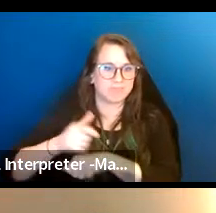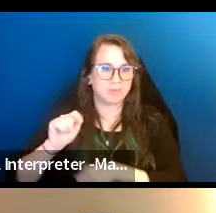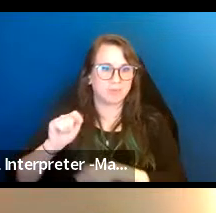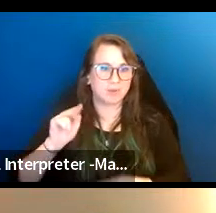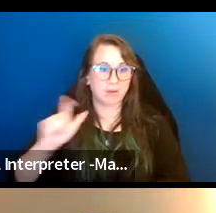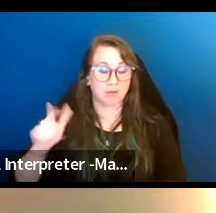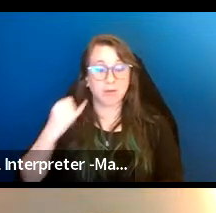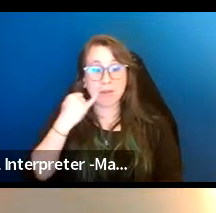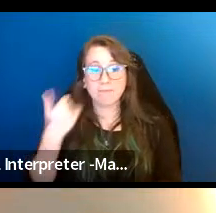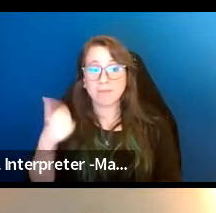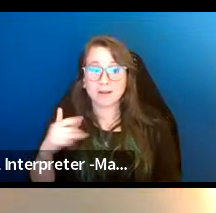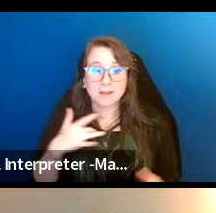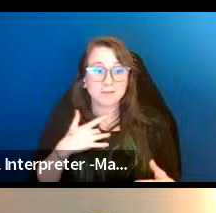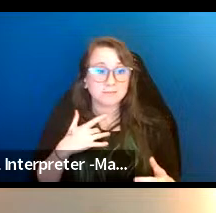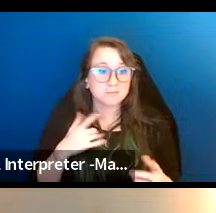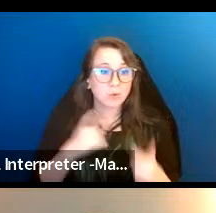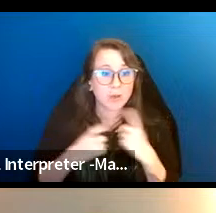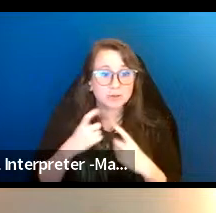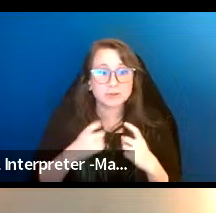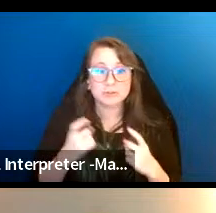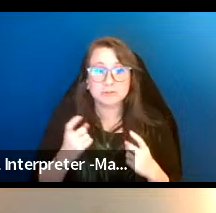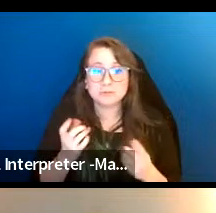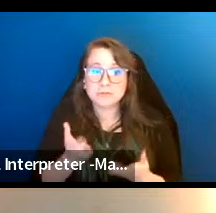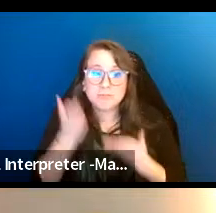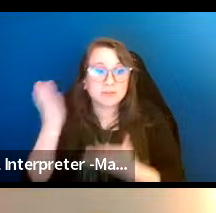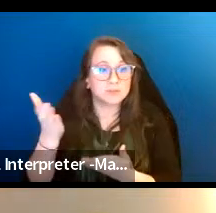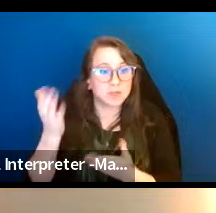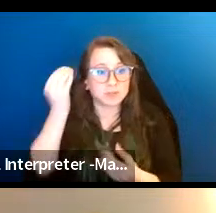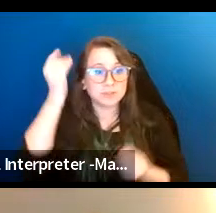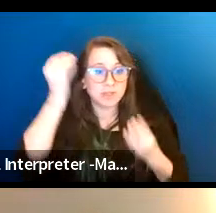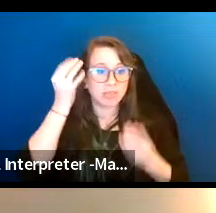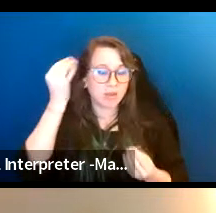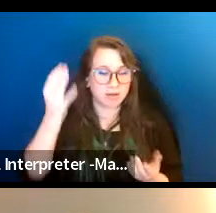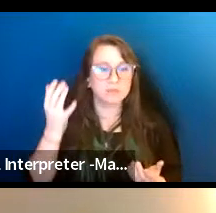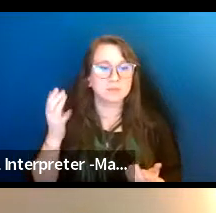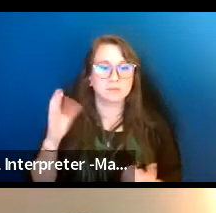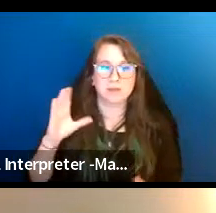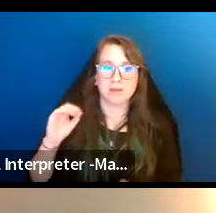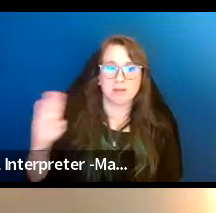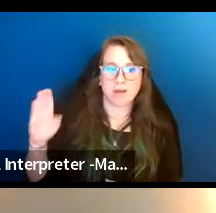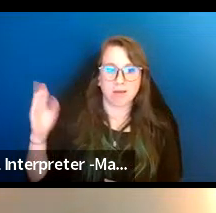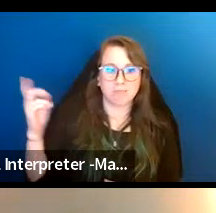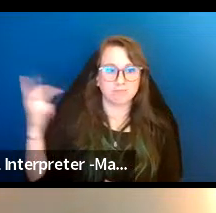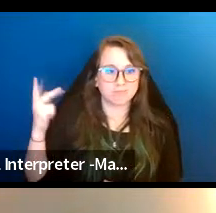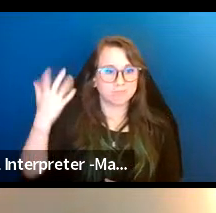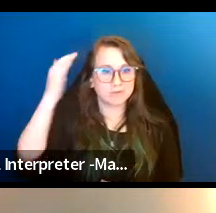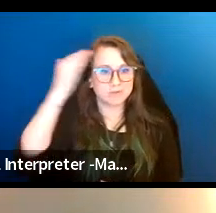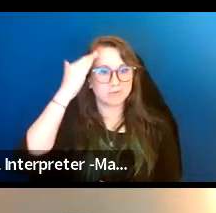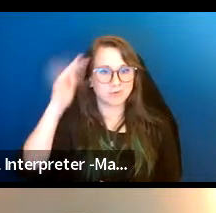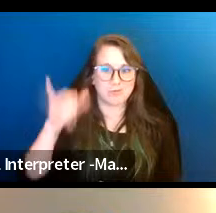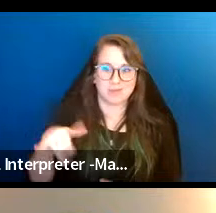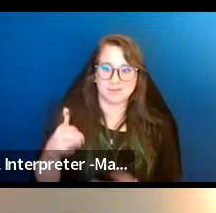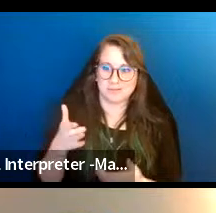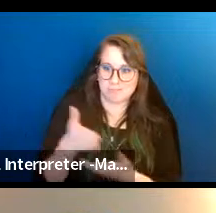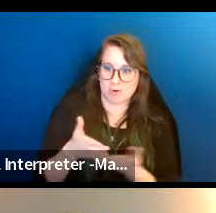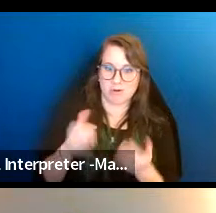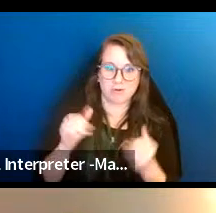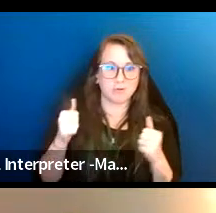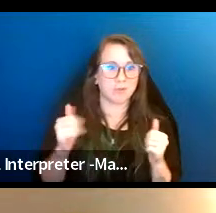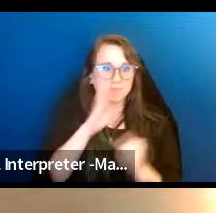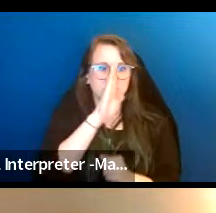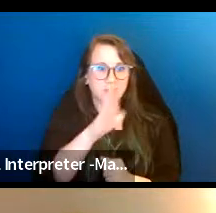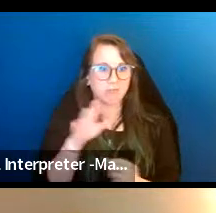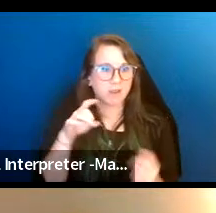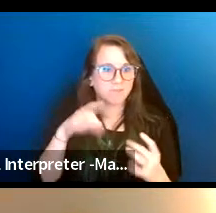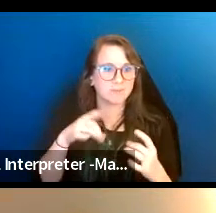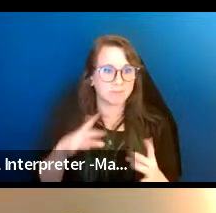thoughts, suggestions, anything like that, as Commissioner Cobb noted, this is intended to be a forum for you to give direct feedback to